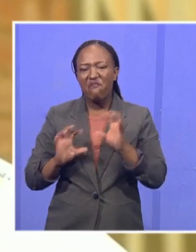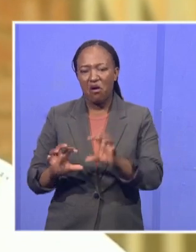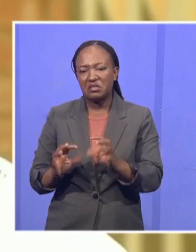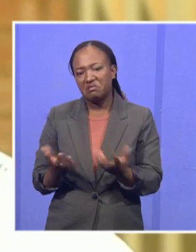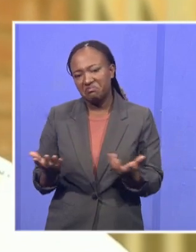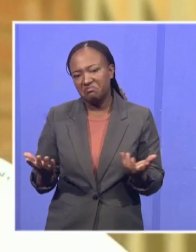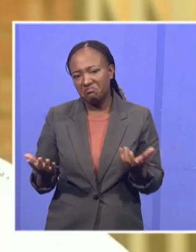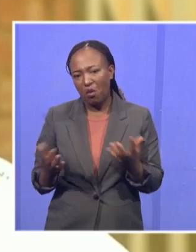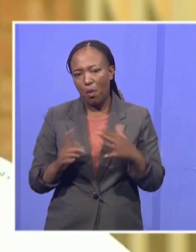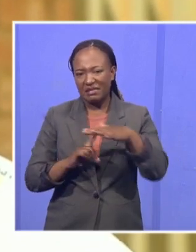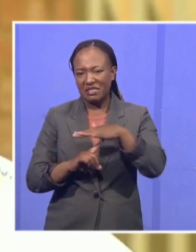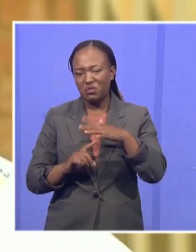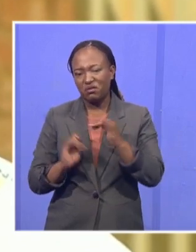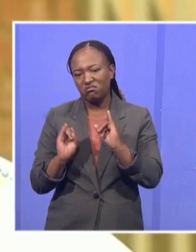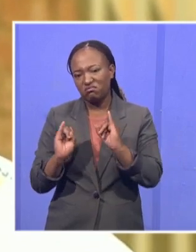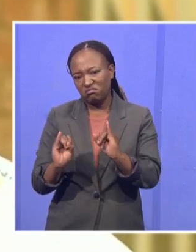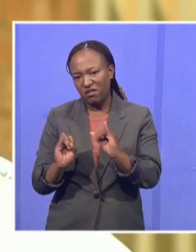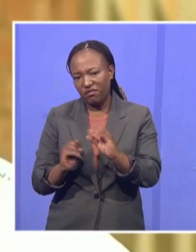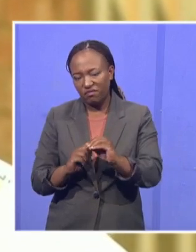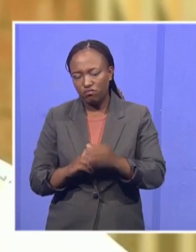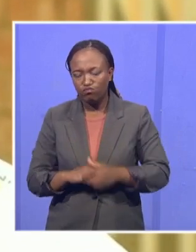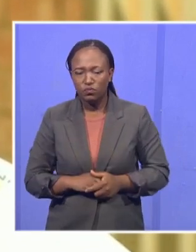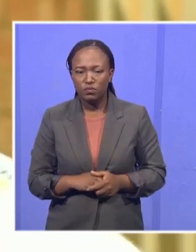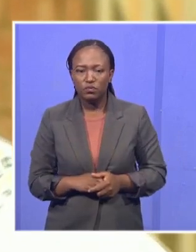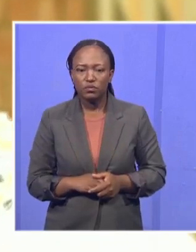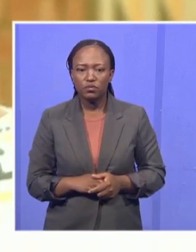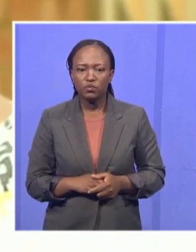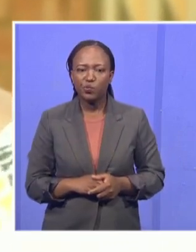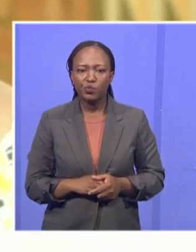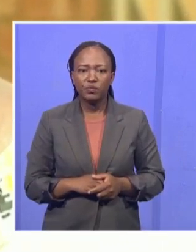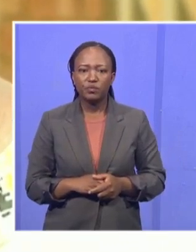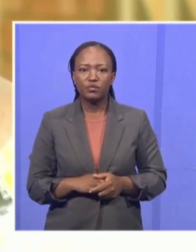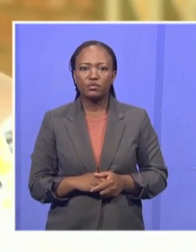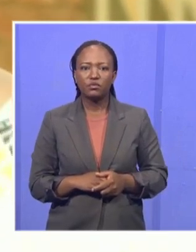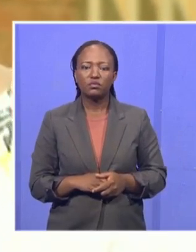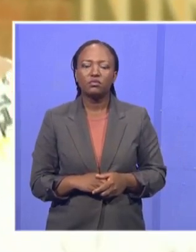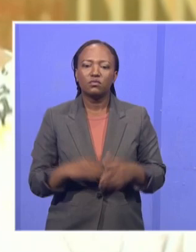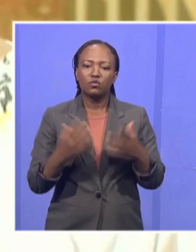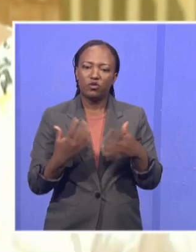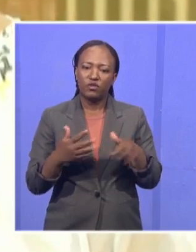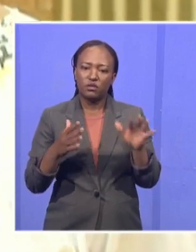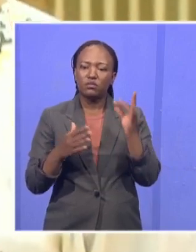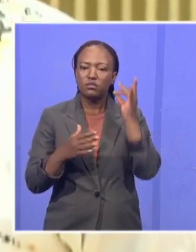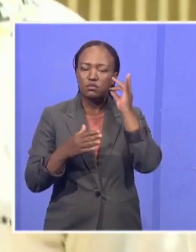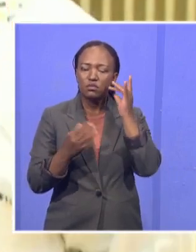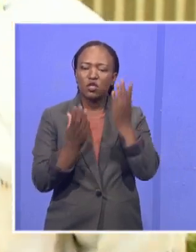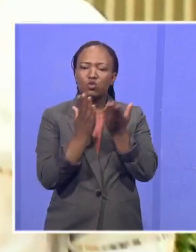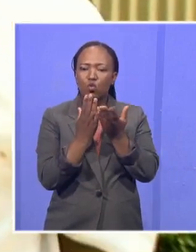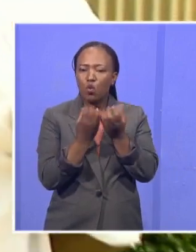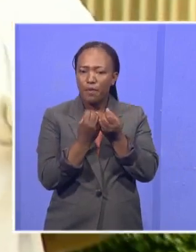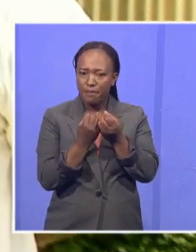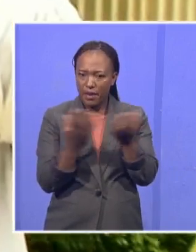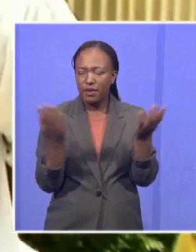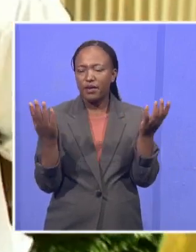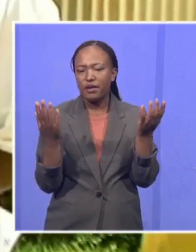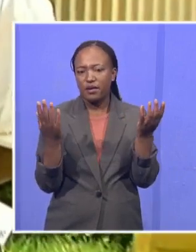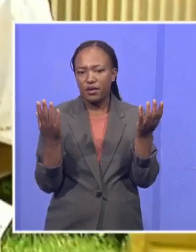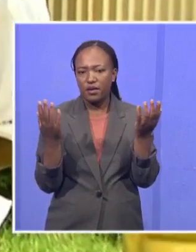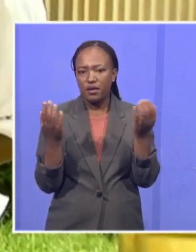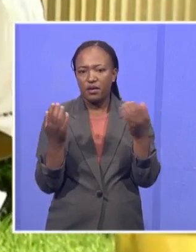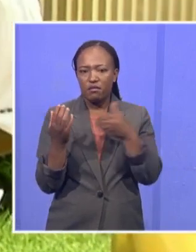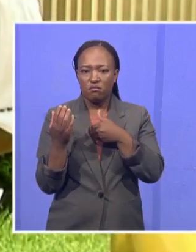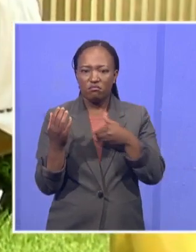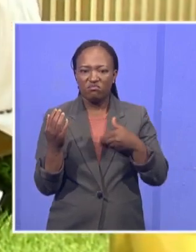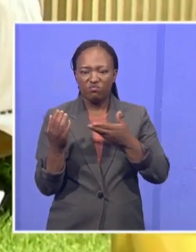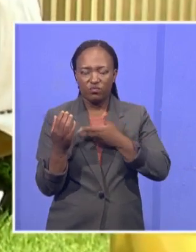doing such things because of the background. We've heard from so many schools that parents playing